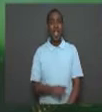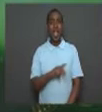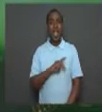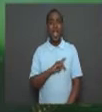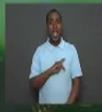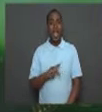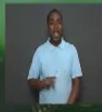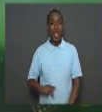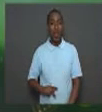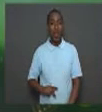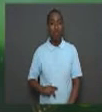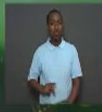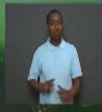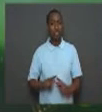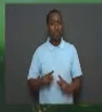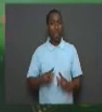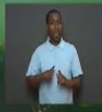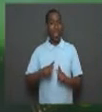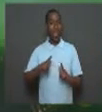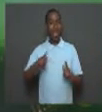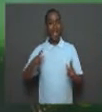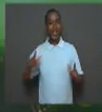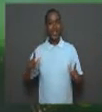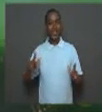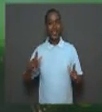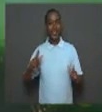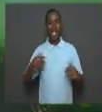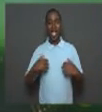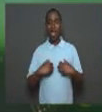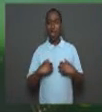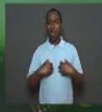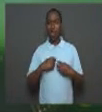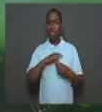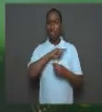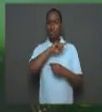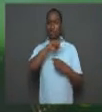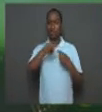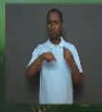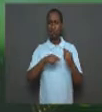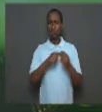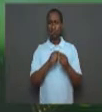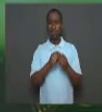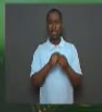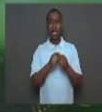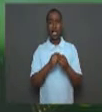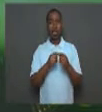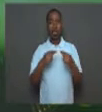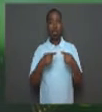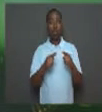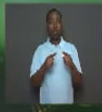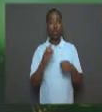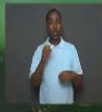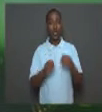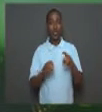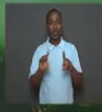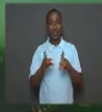Kingdoms are the largest and the most general group in which organisms can be classified.